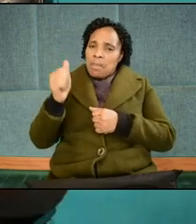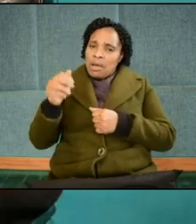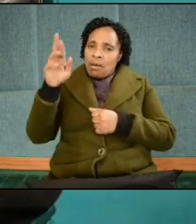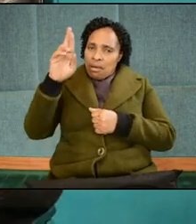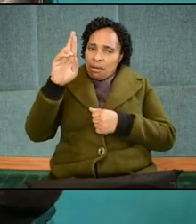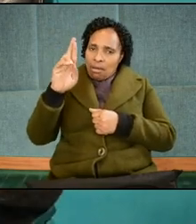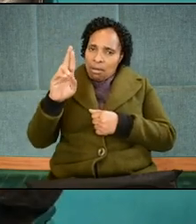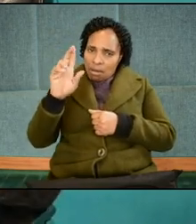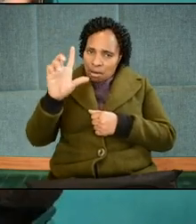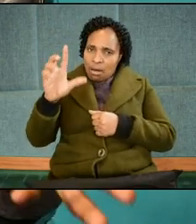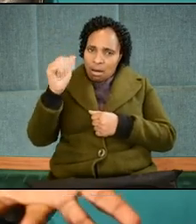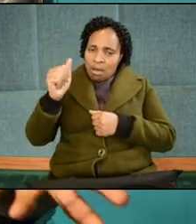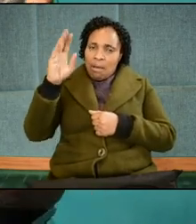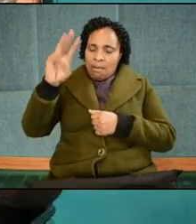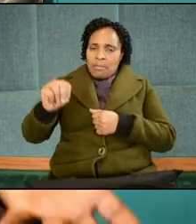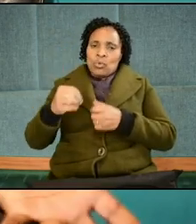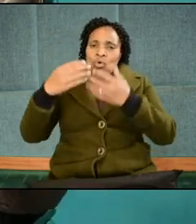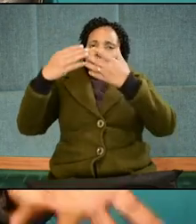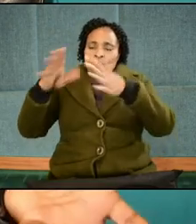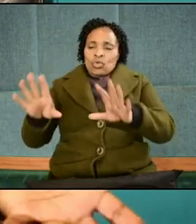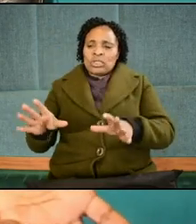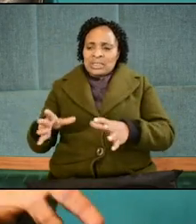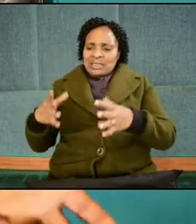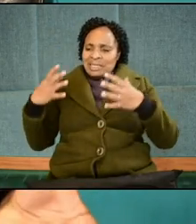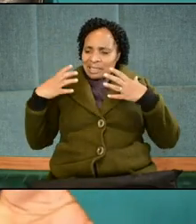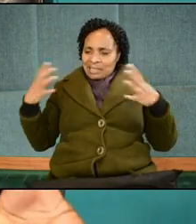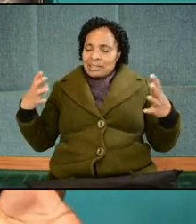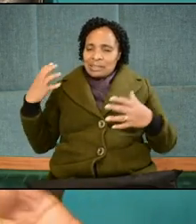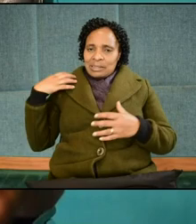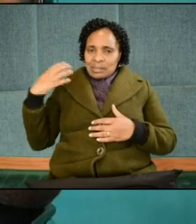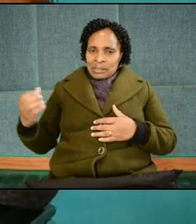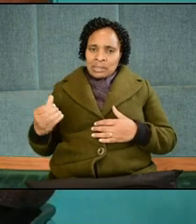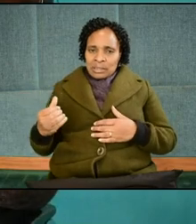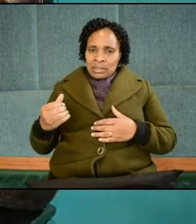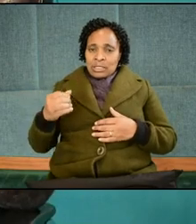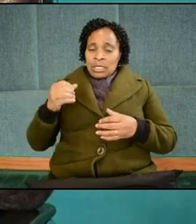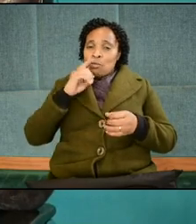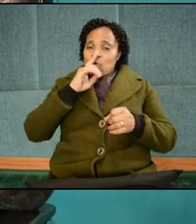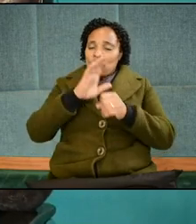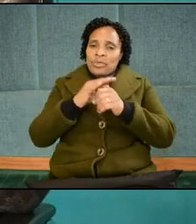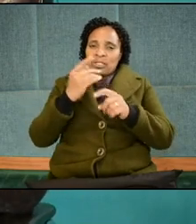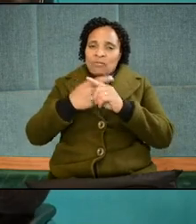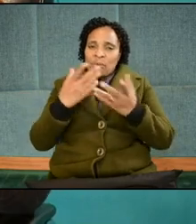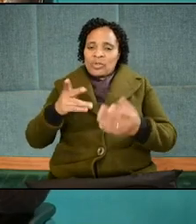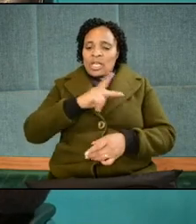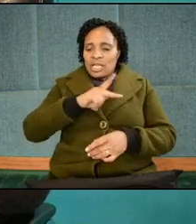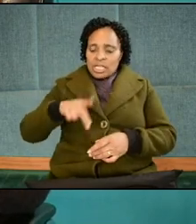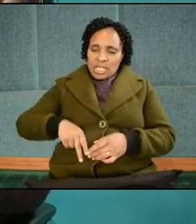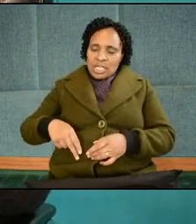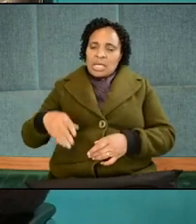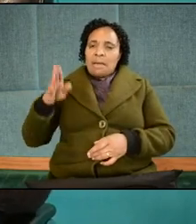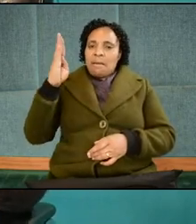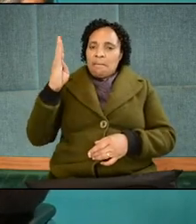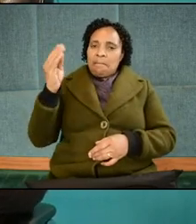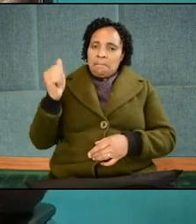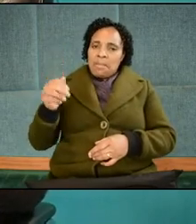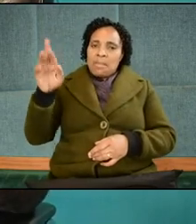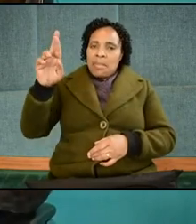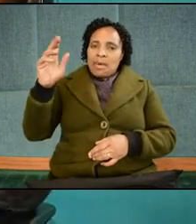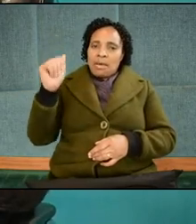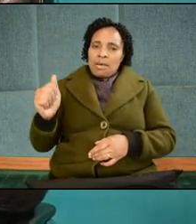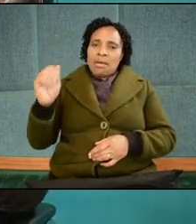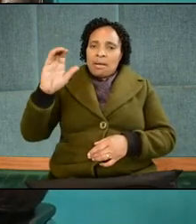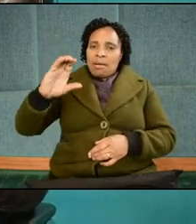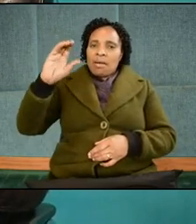lost on the great riches he'd been promised by King Balak. Because he was unable to cast the Israelites. He did not